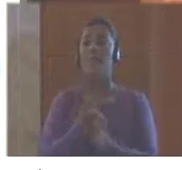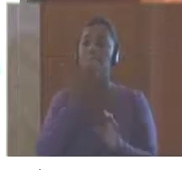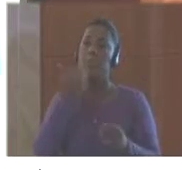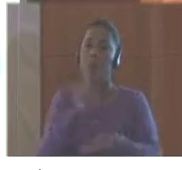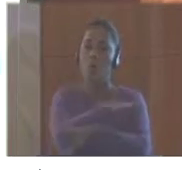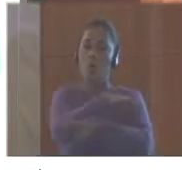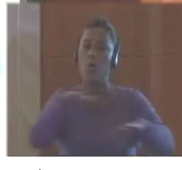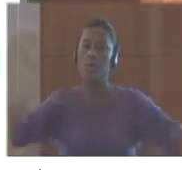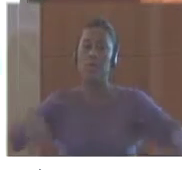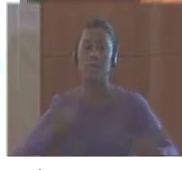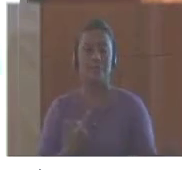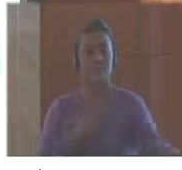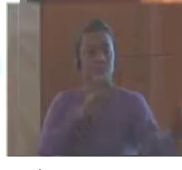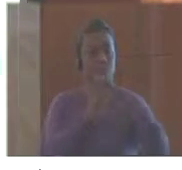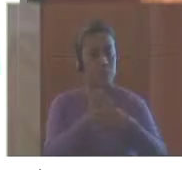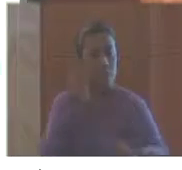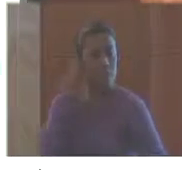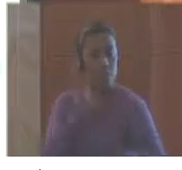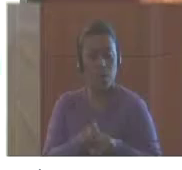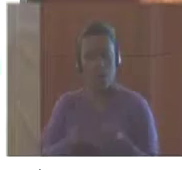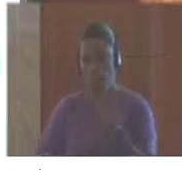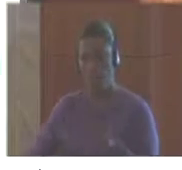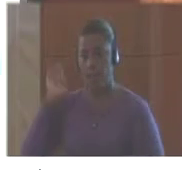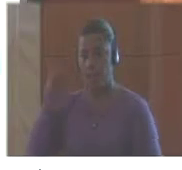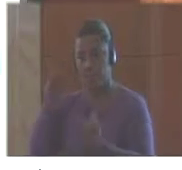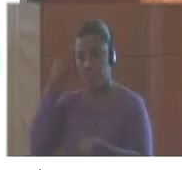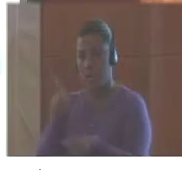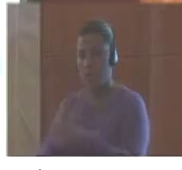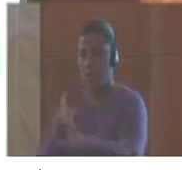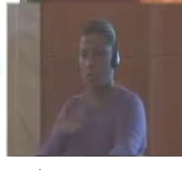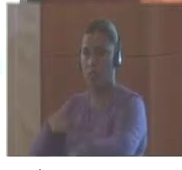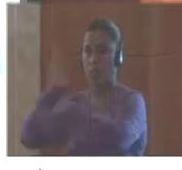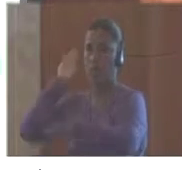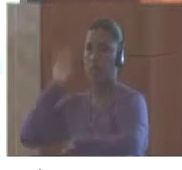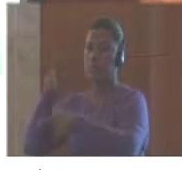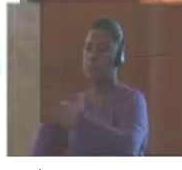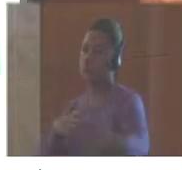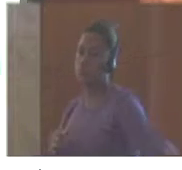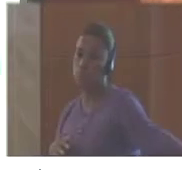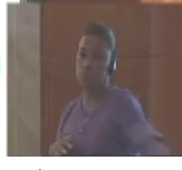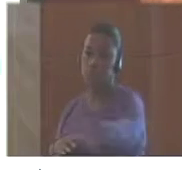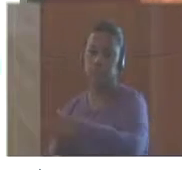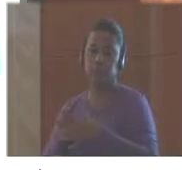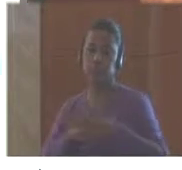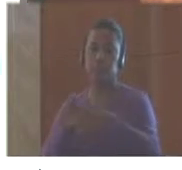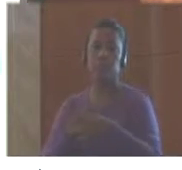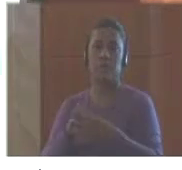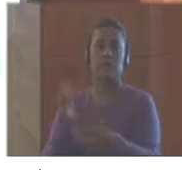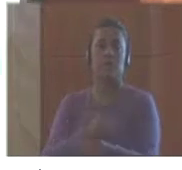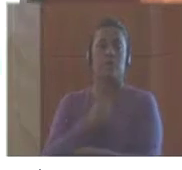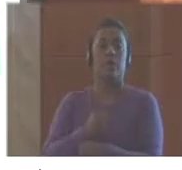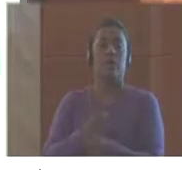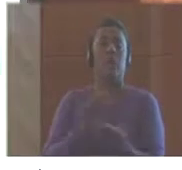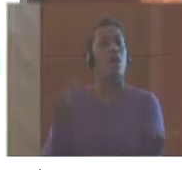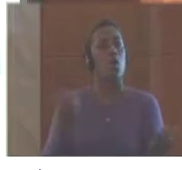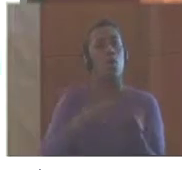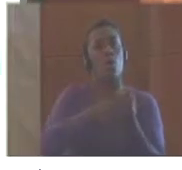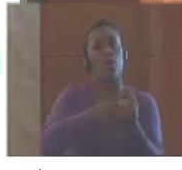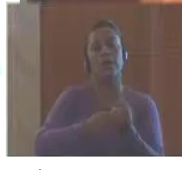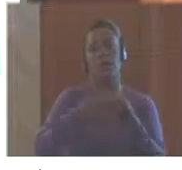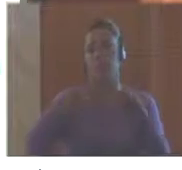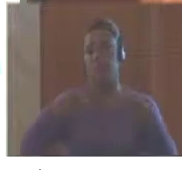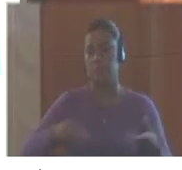of horizontal links of territorial agreements or pacts to include this